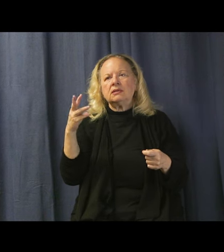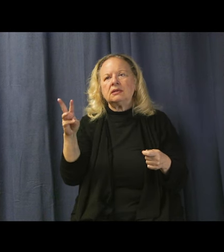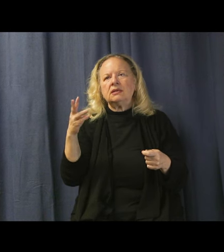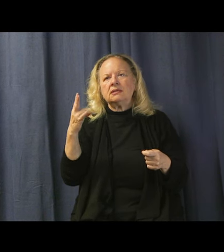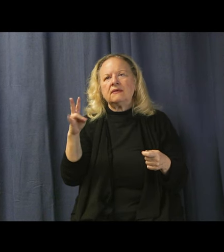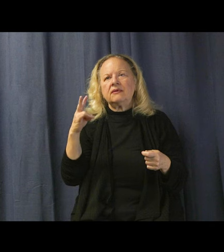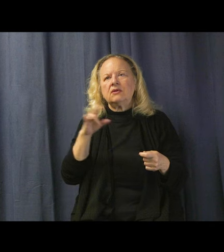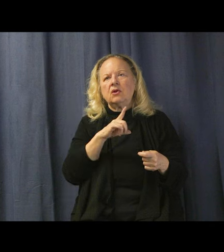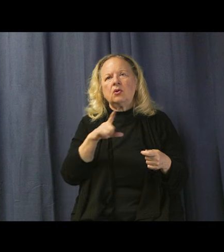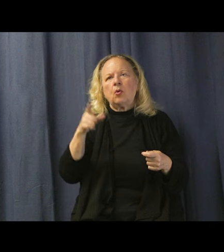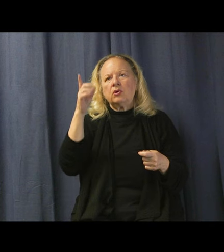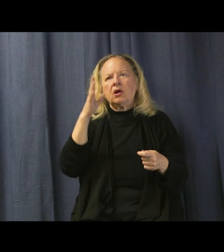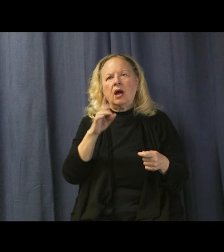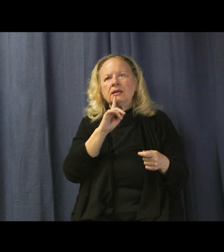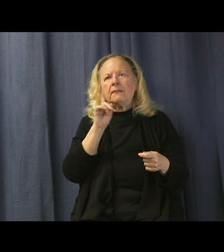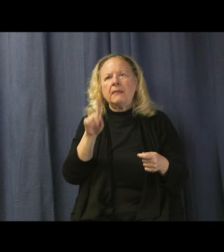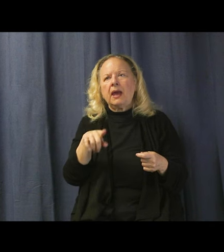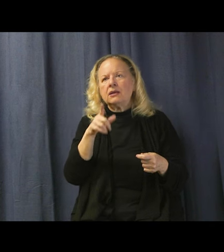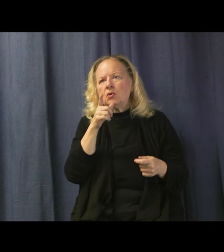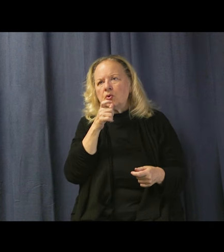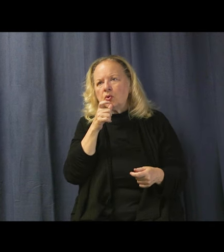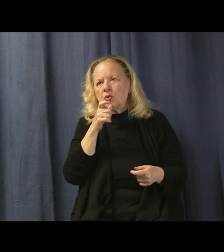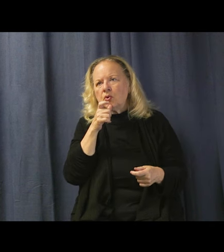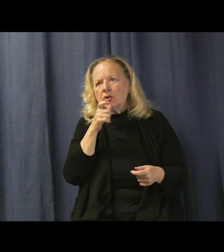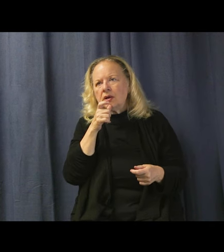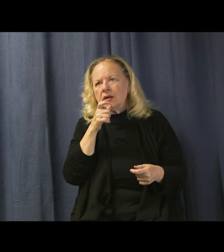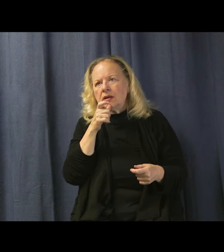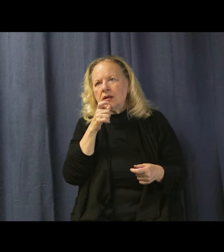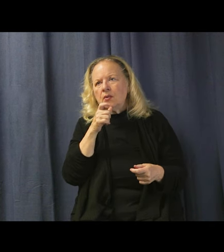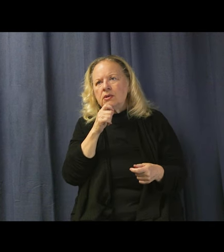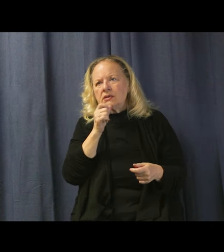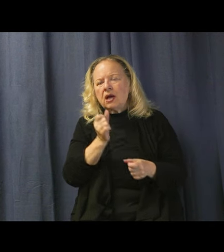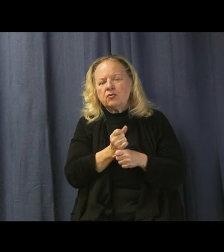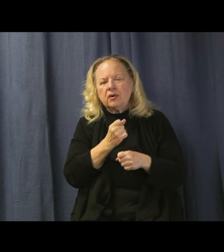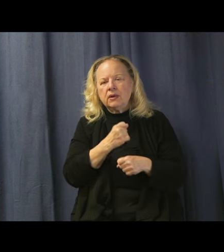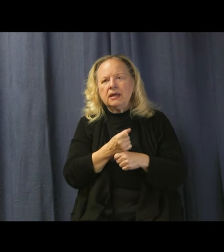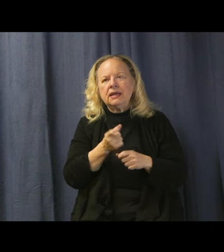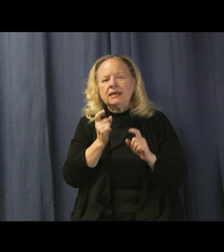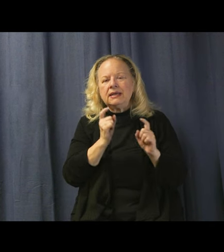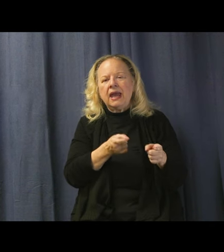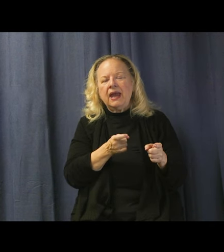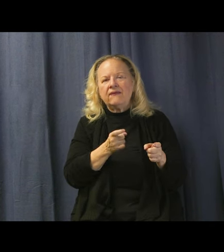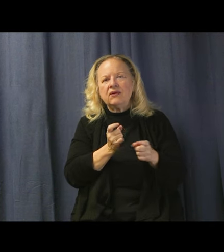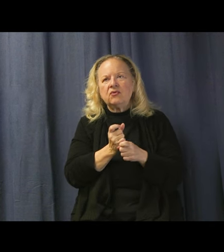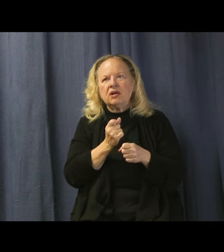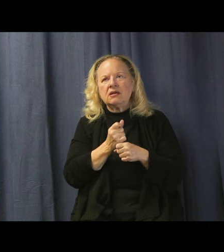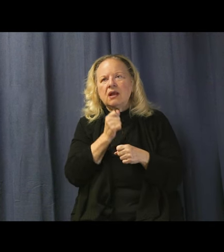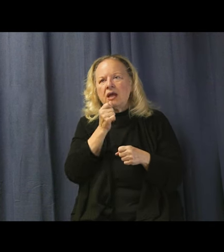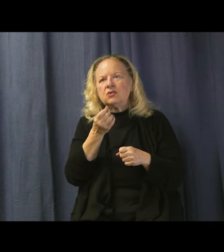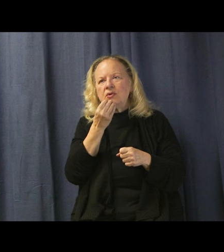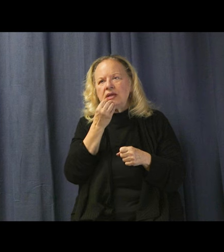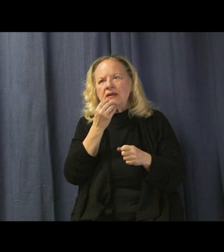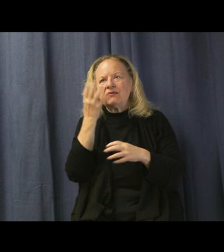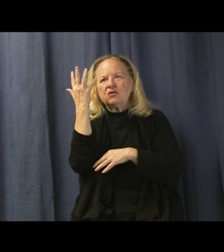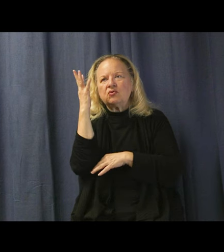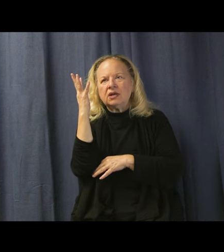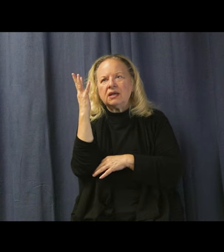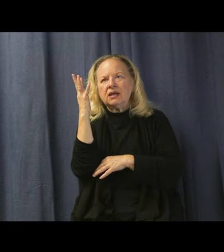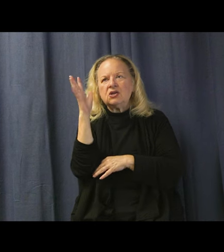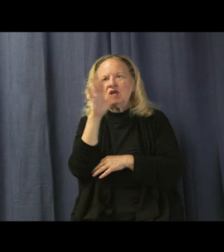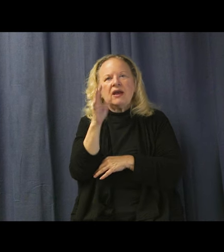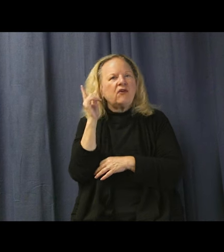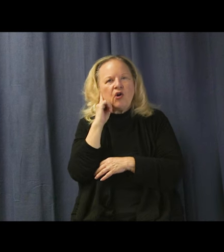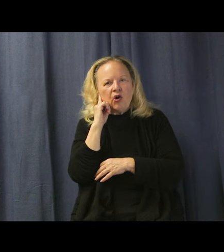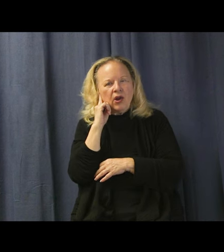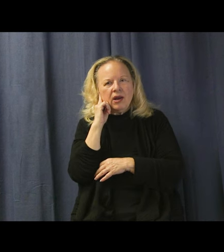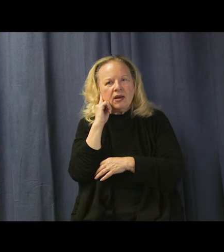Lord God commanded who? Eve wasn't created when he gave the command not to eat of the tree of knowledge. She never heard it.